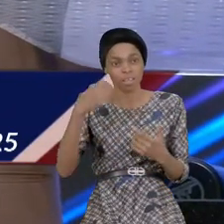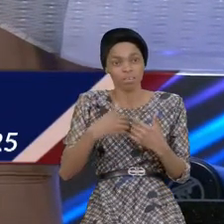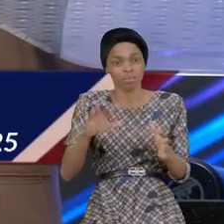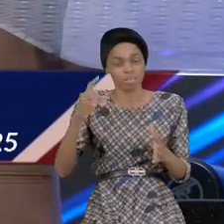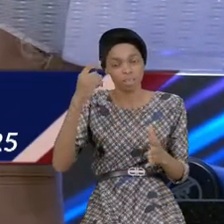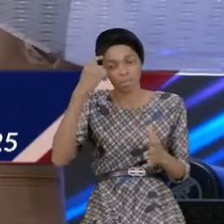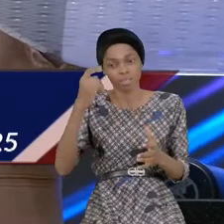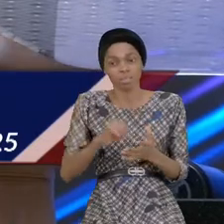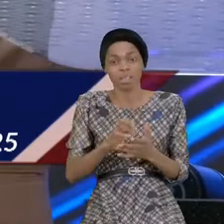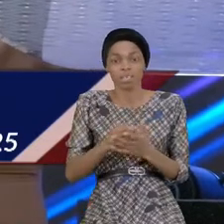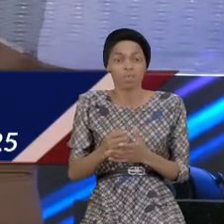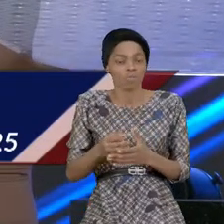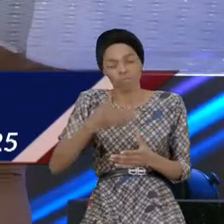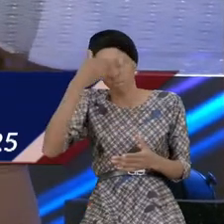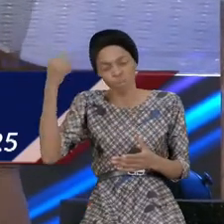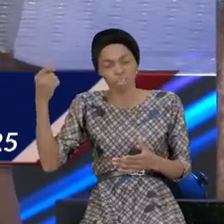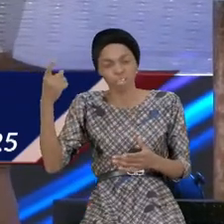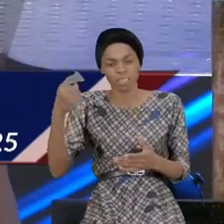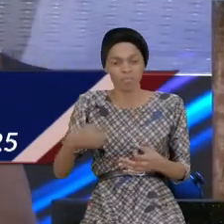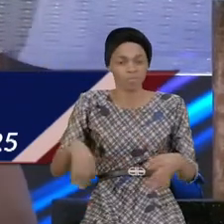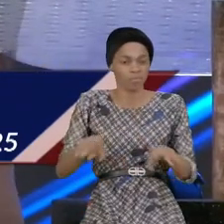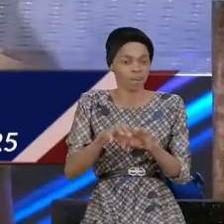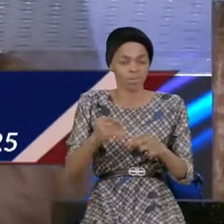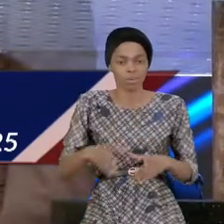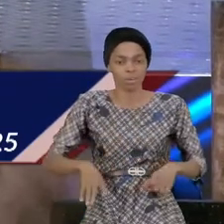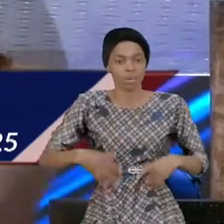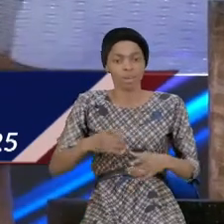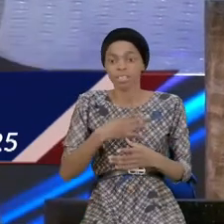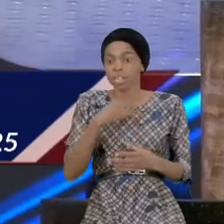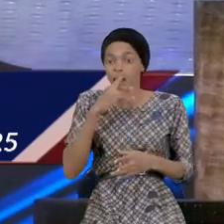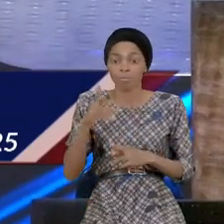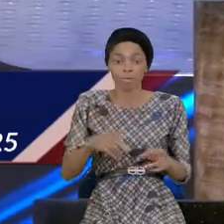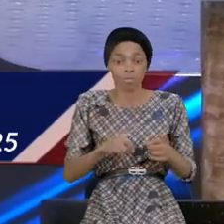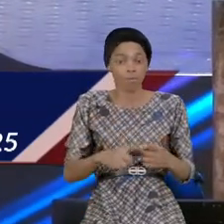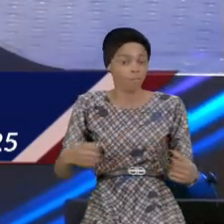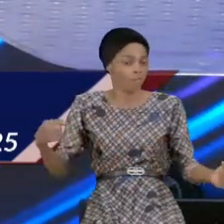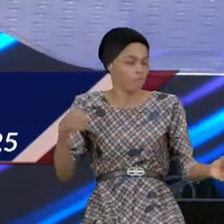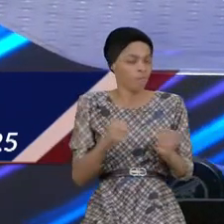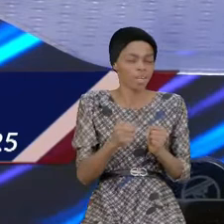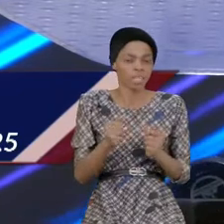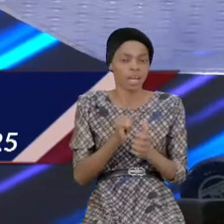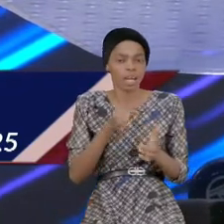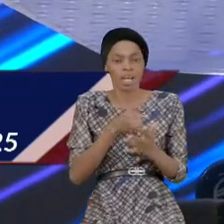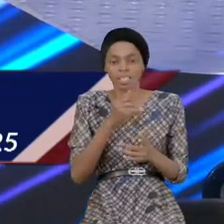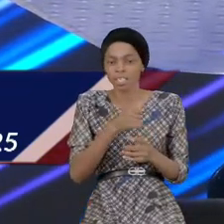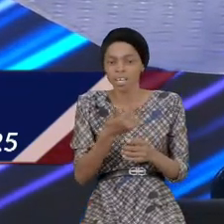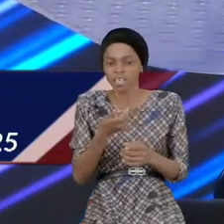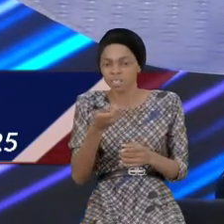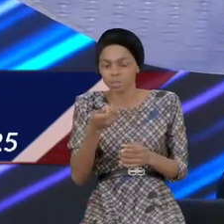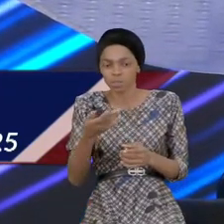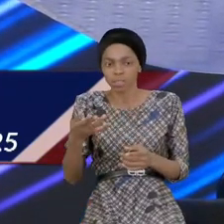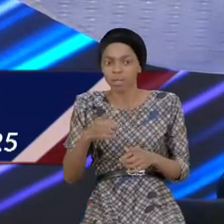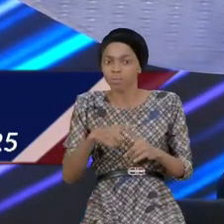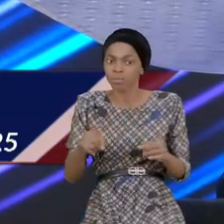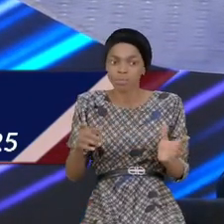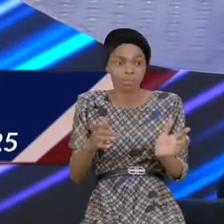of life. And they are ready to fight at any signal. But Christians don't take